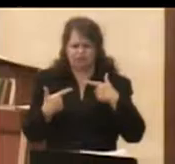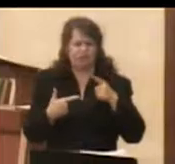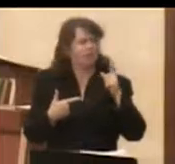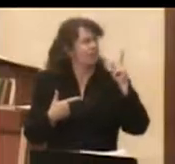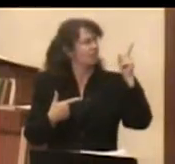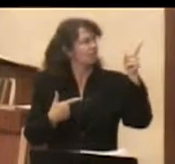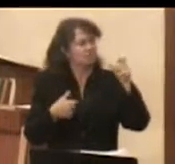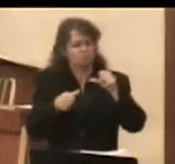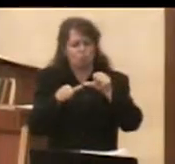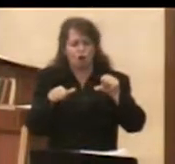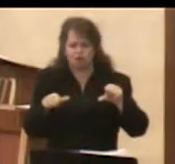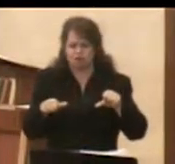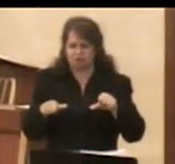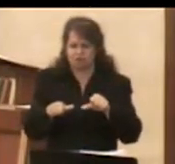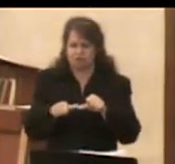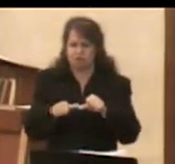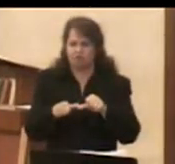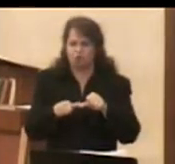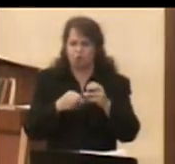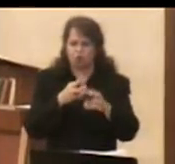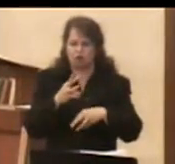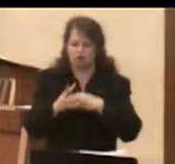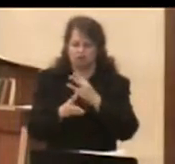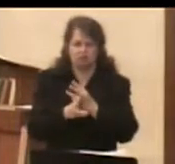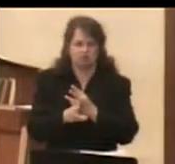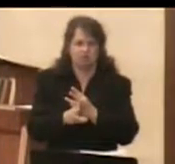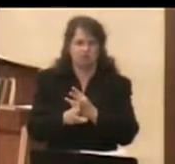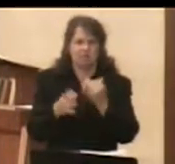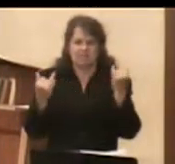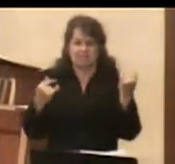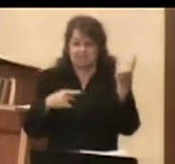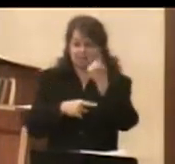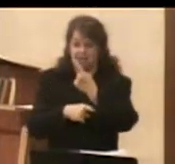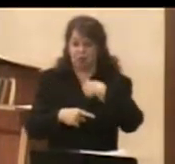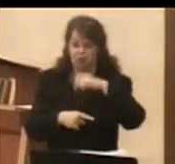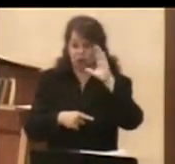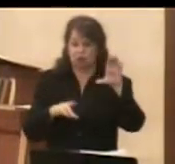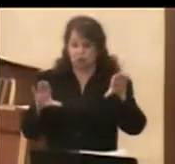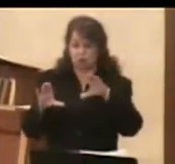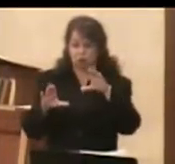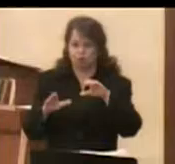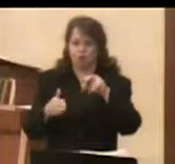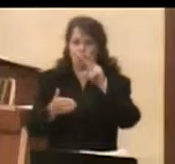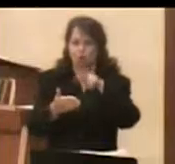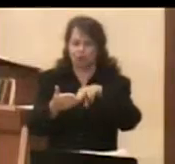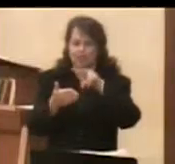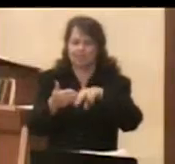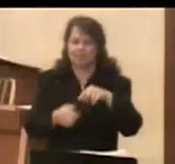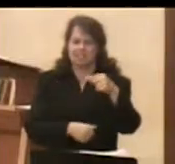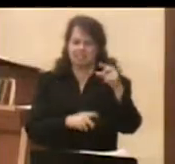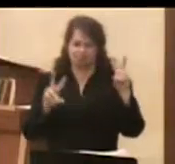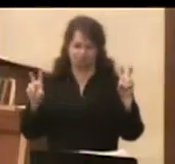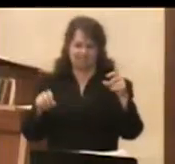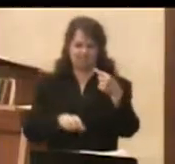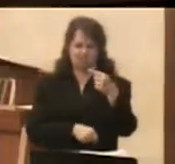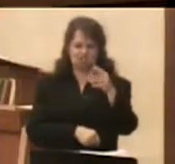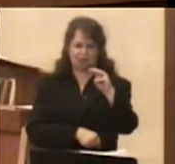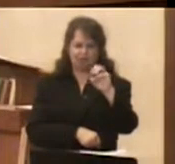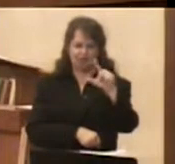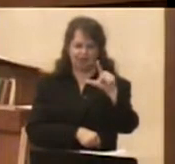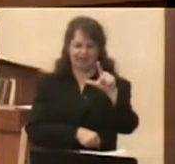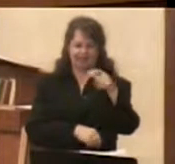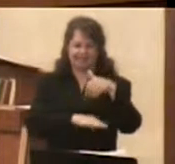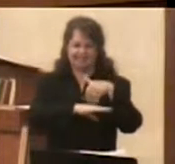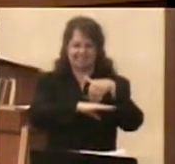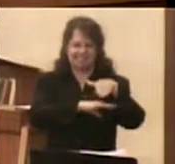world. And what we get to do today is then read the Gmail that is sent to